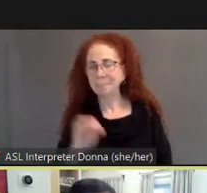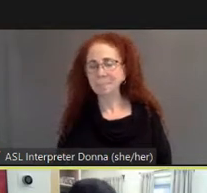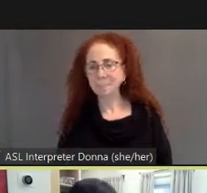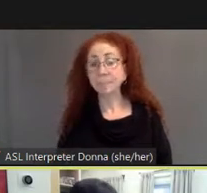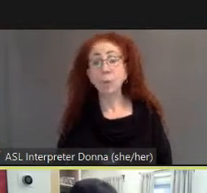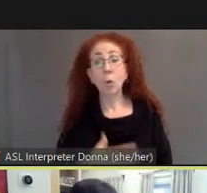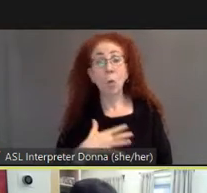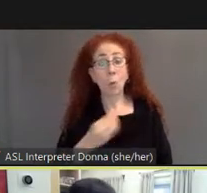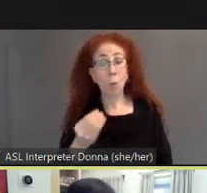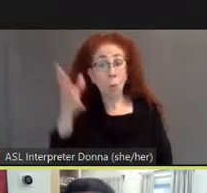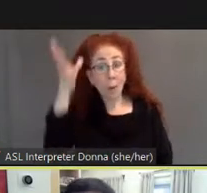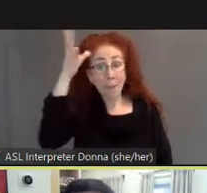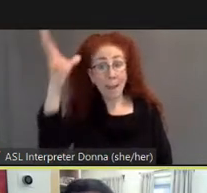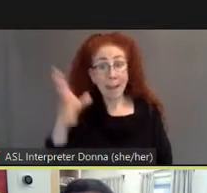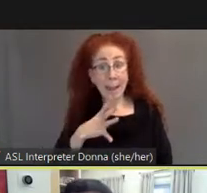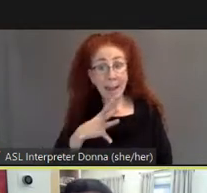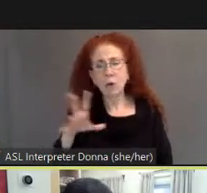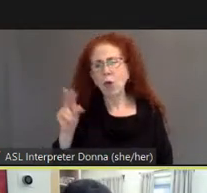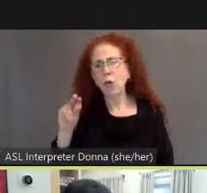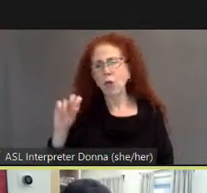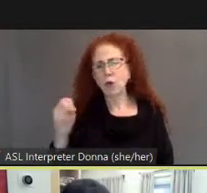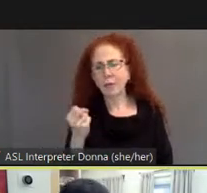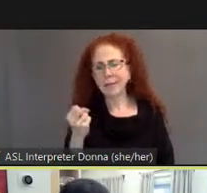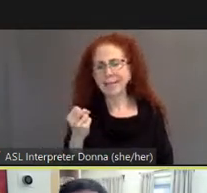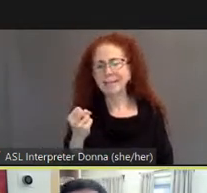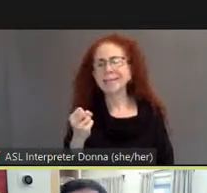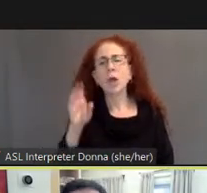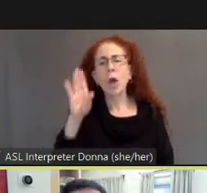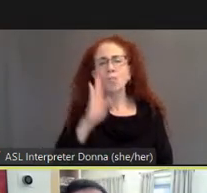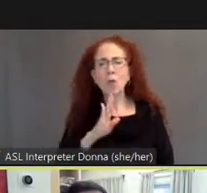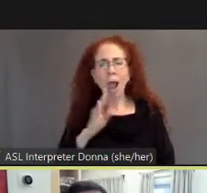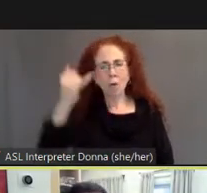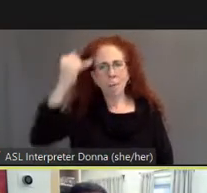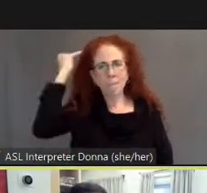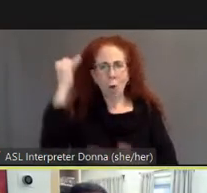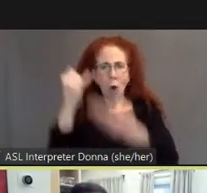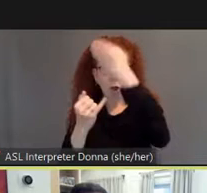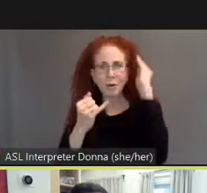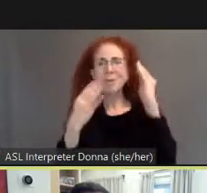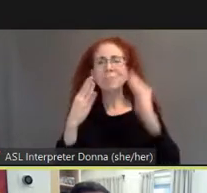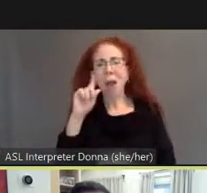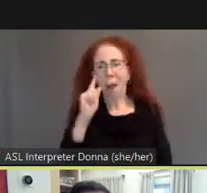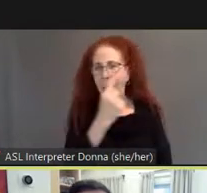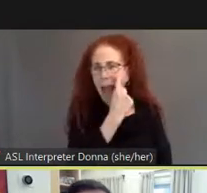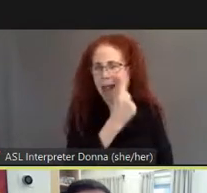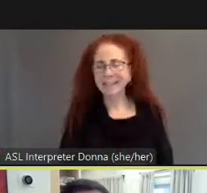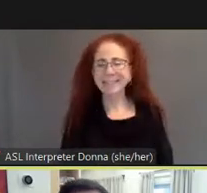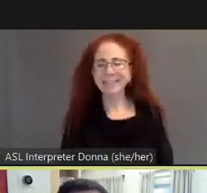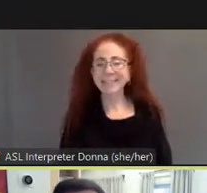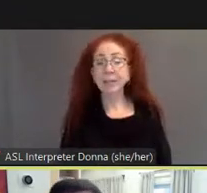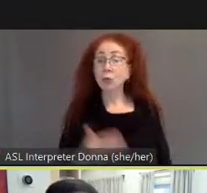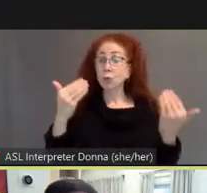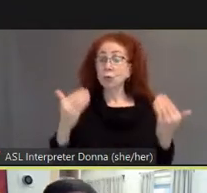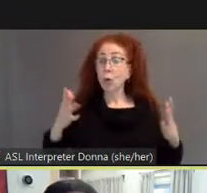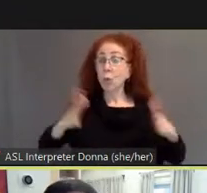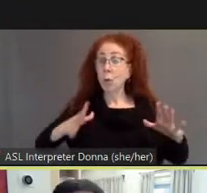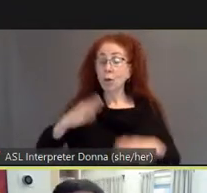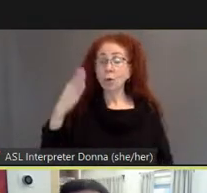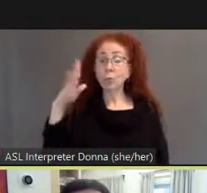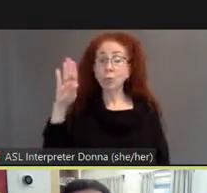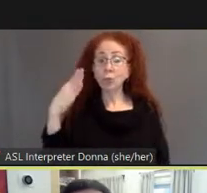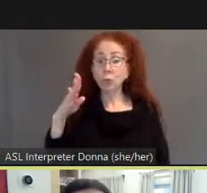a white man in my 30s with parted brown hair and brown eyes. Today, I'm wearing a